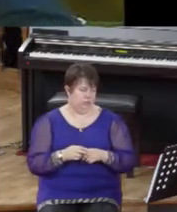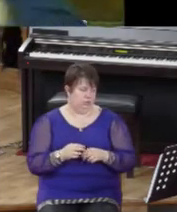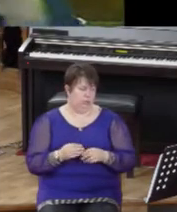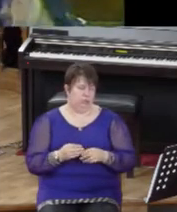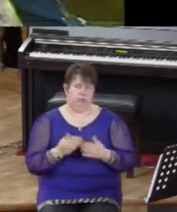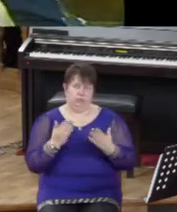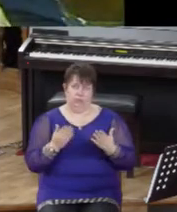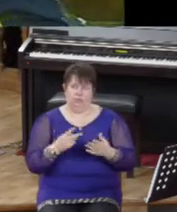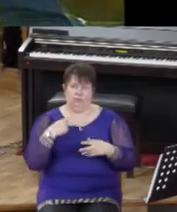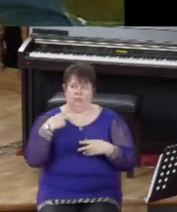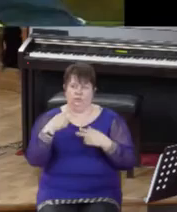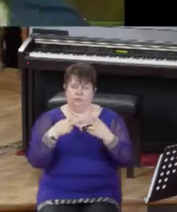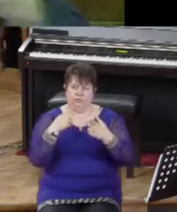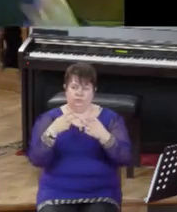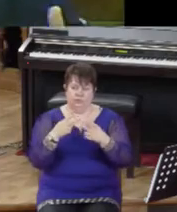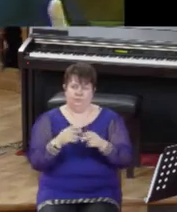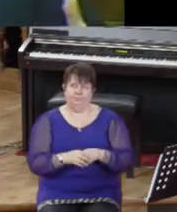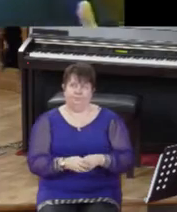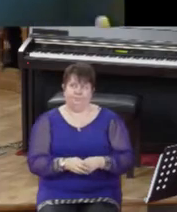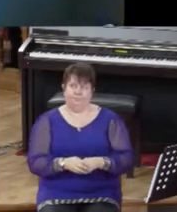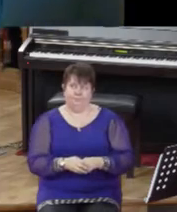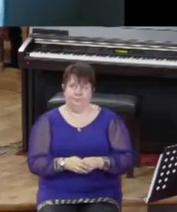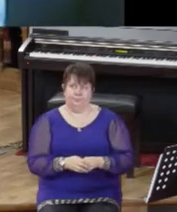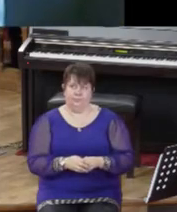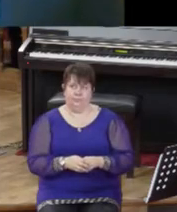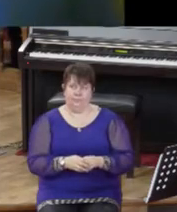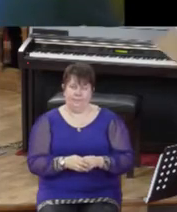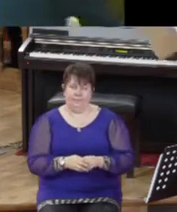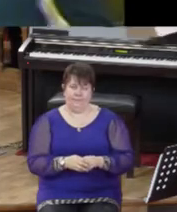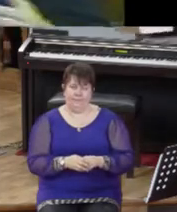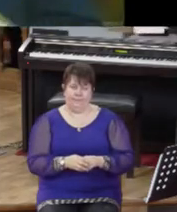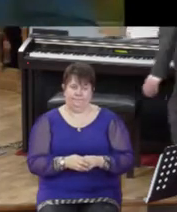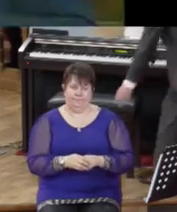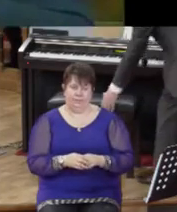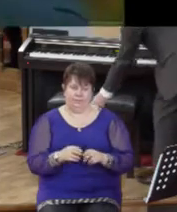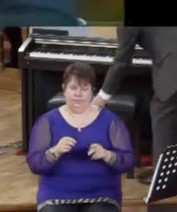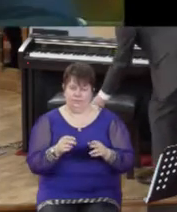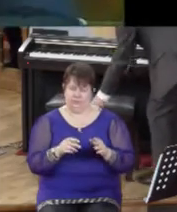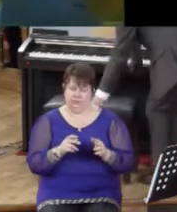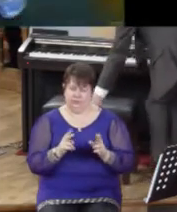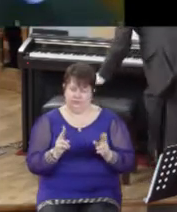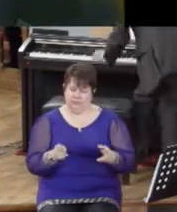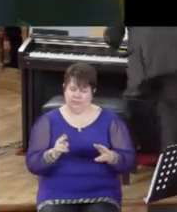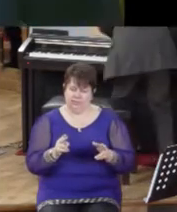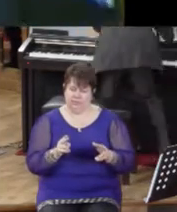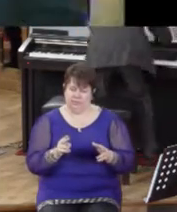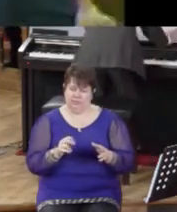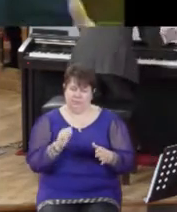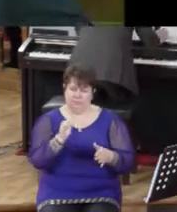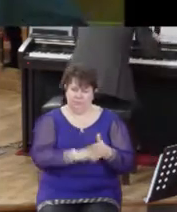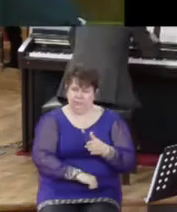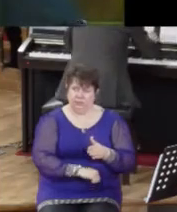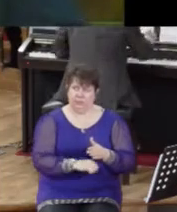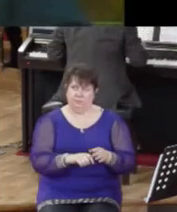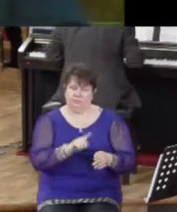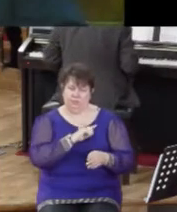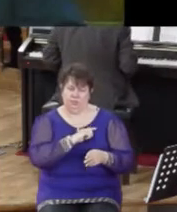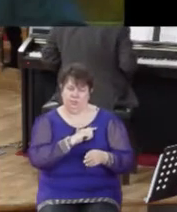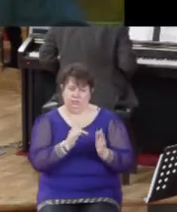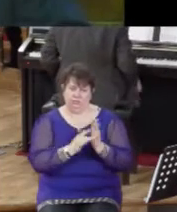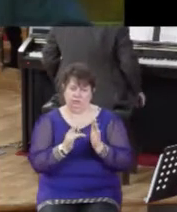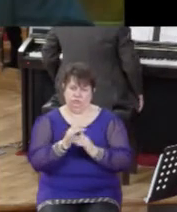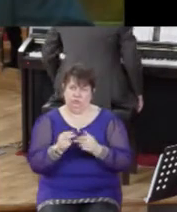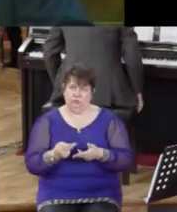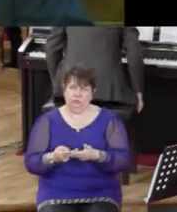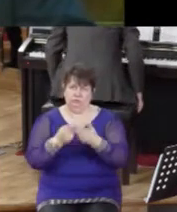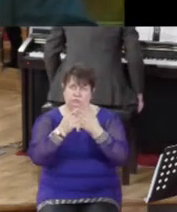which reflects on the reality of the fact that death is defeated because Christ is risen and the tomb